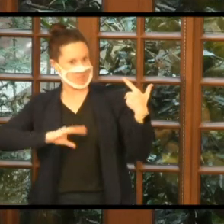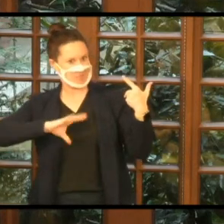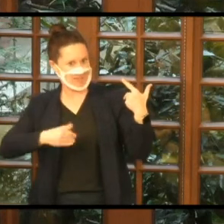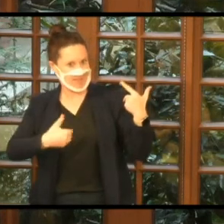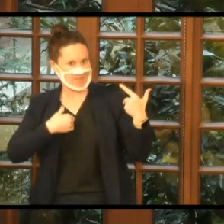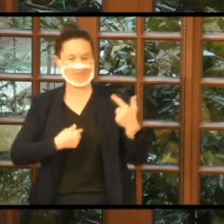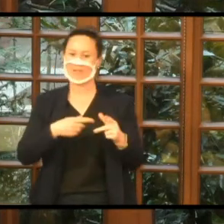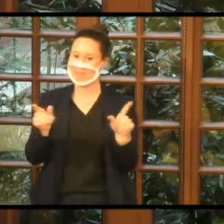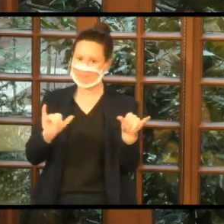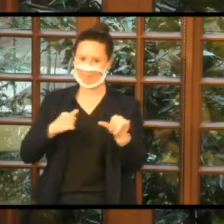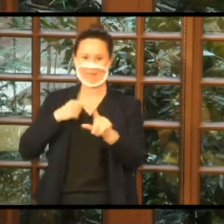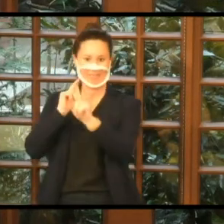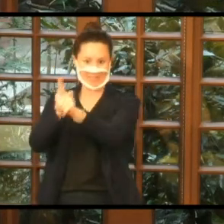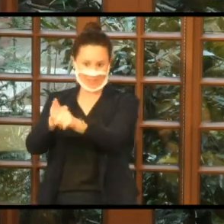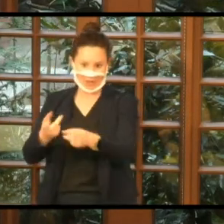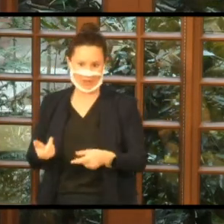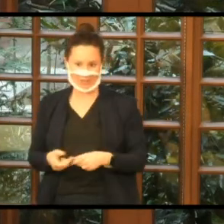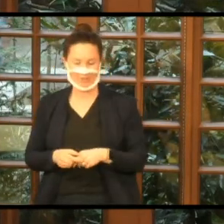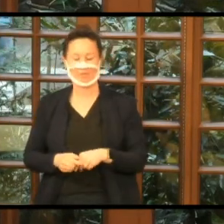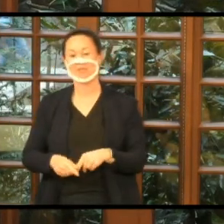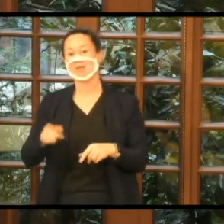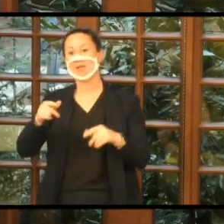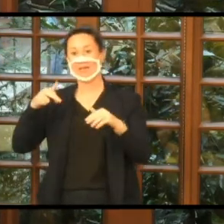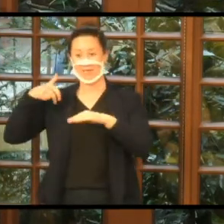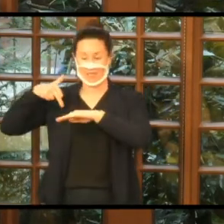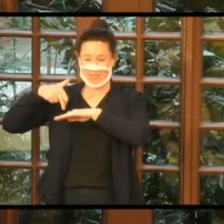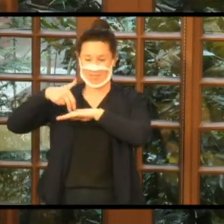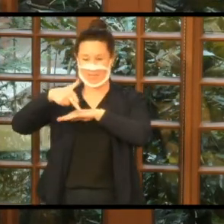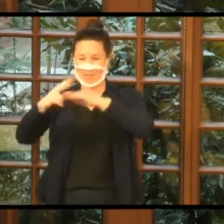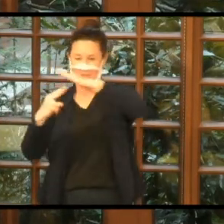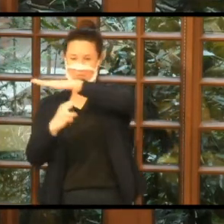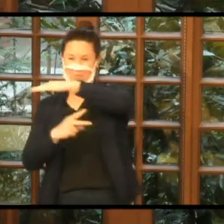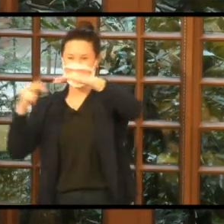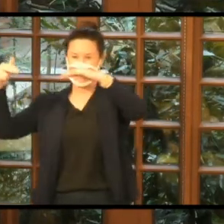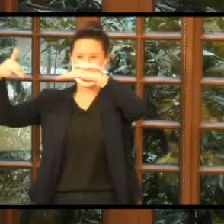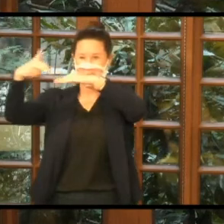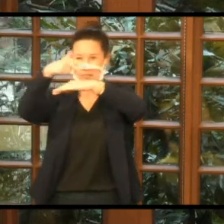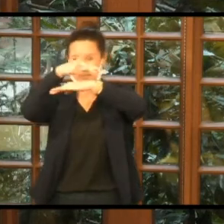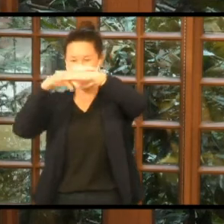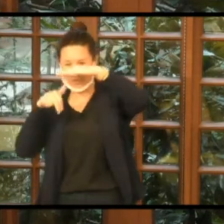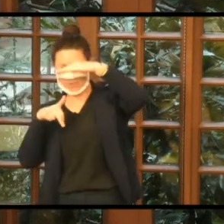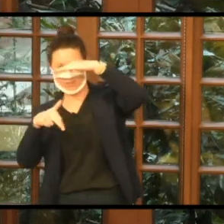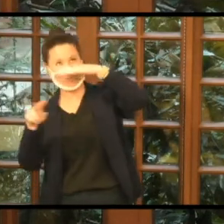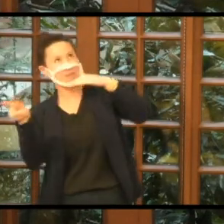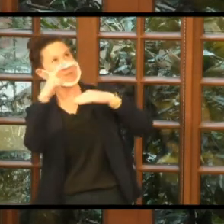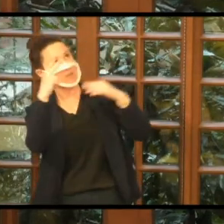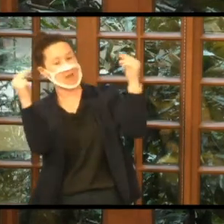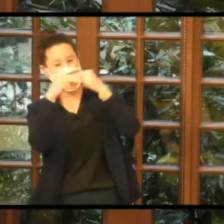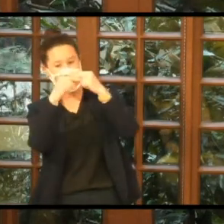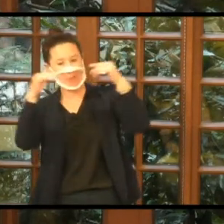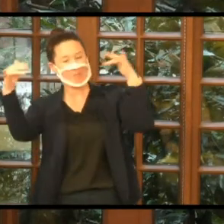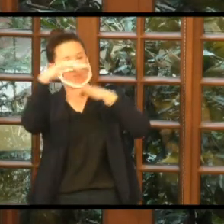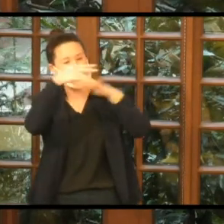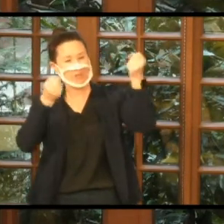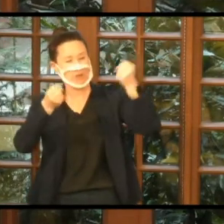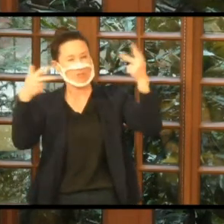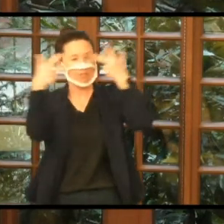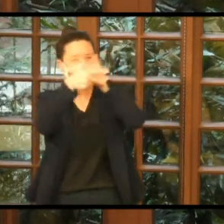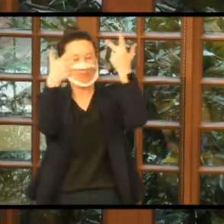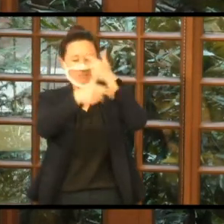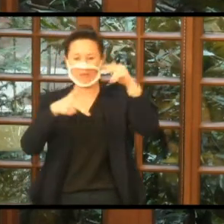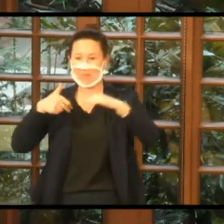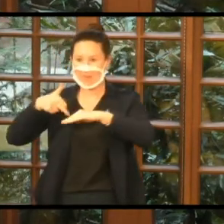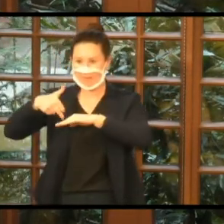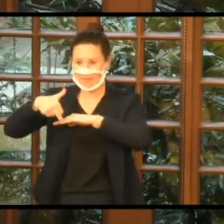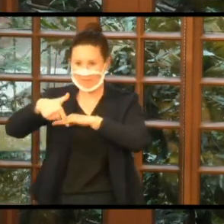destination. When I reached the underbelly of the interstate, the traffic surged overhead in a wave that never crested. Eventually, my walk dead-ended